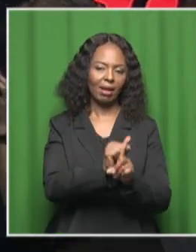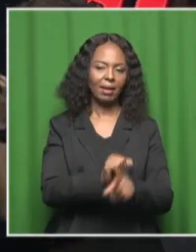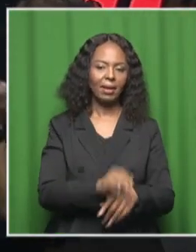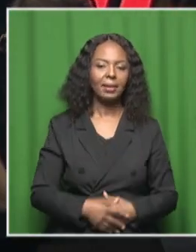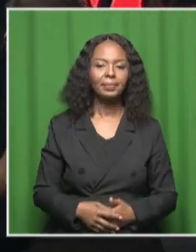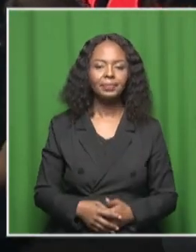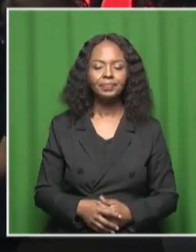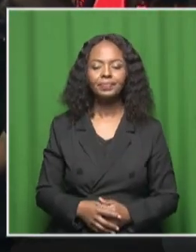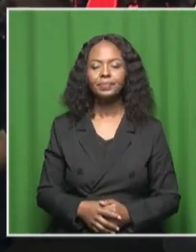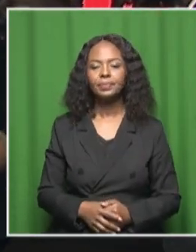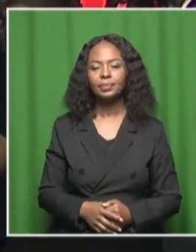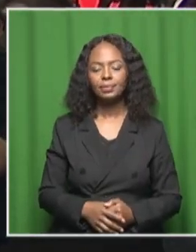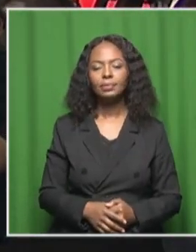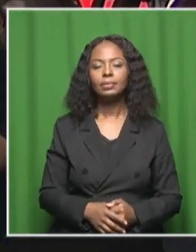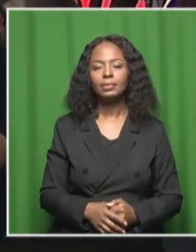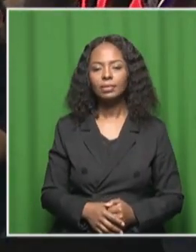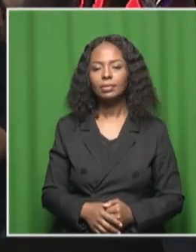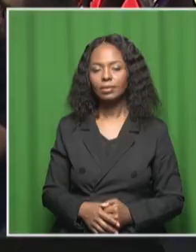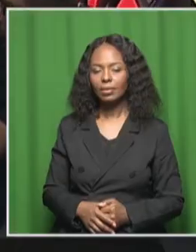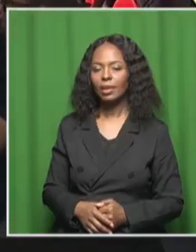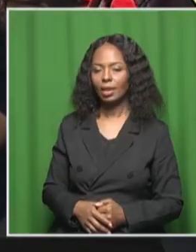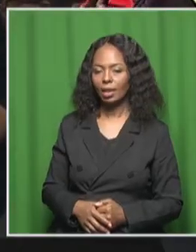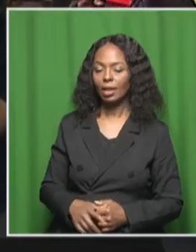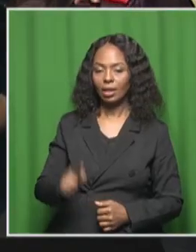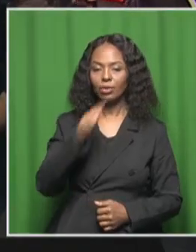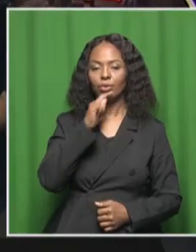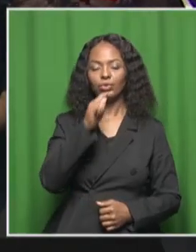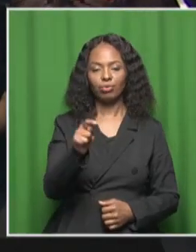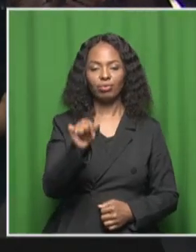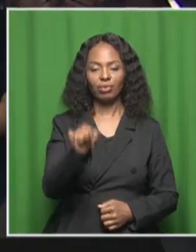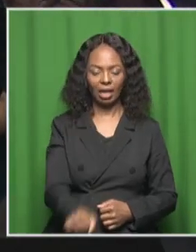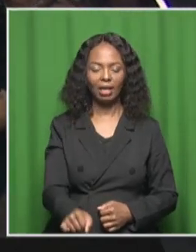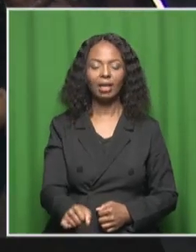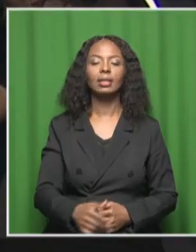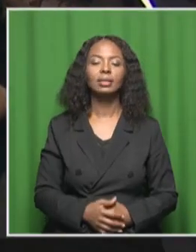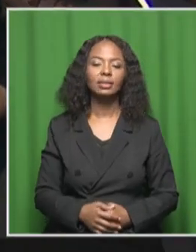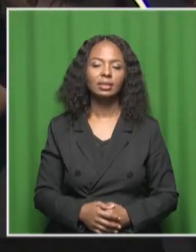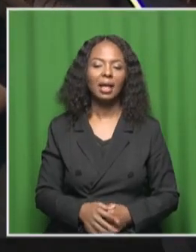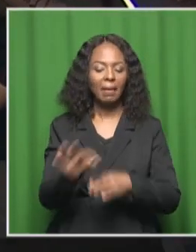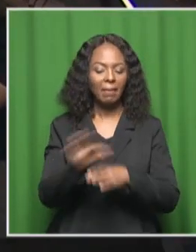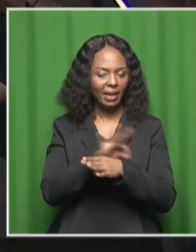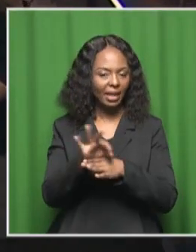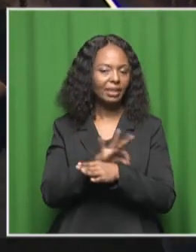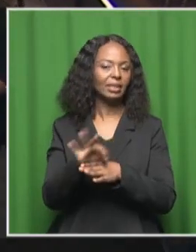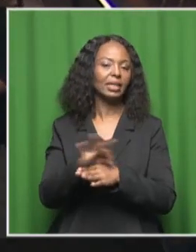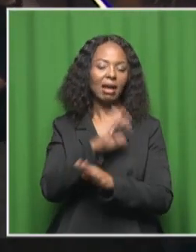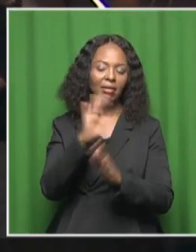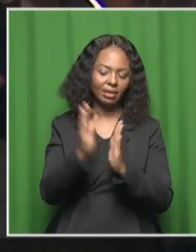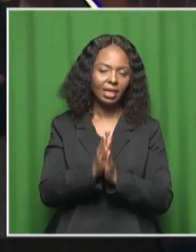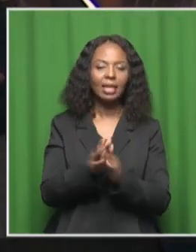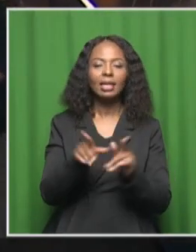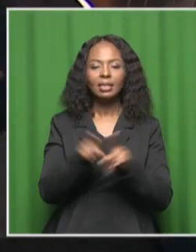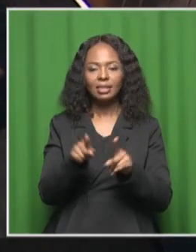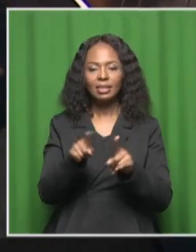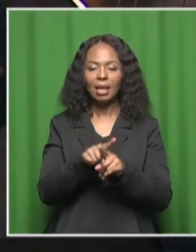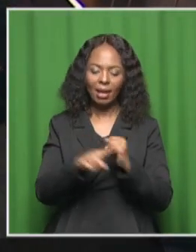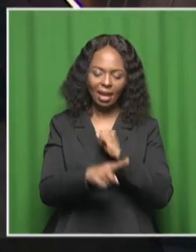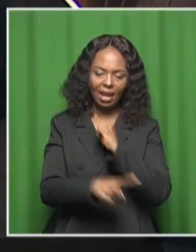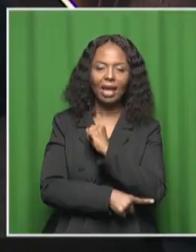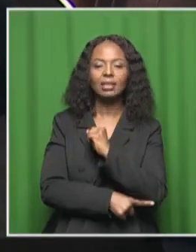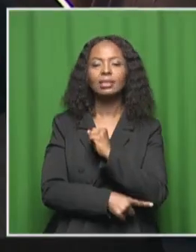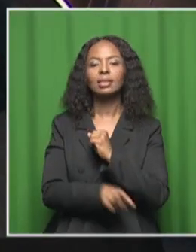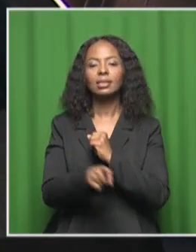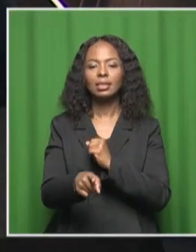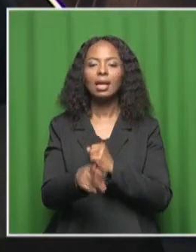And that speaks a lot, of course, about the planning. And as you say, that even to the very last detail,